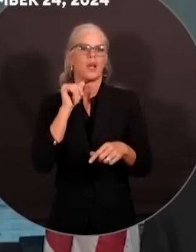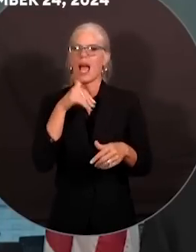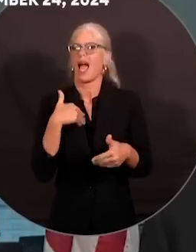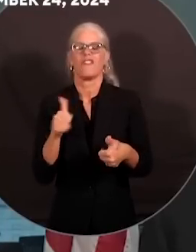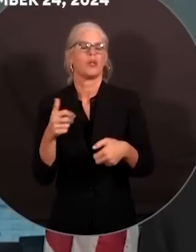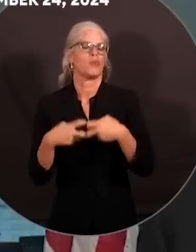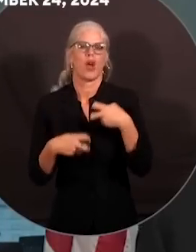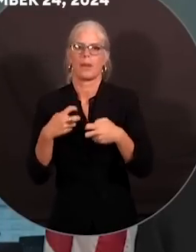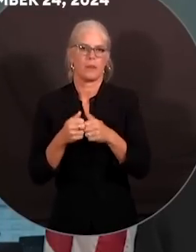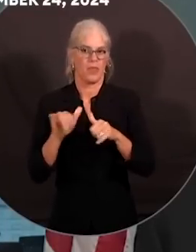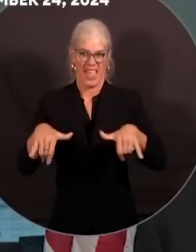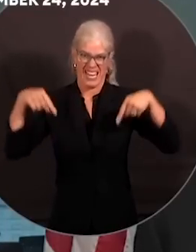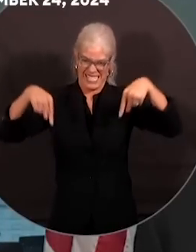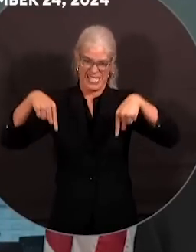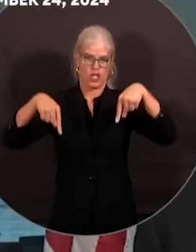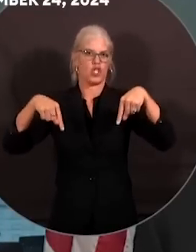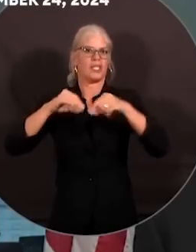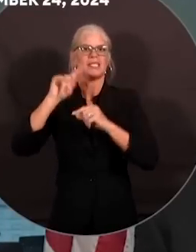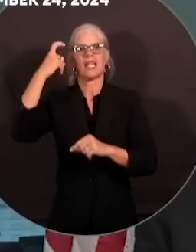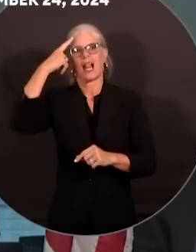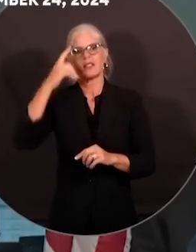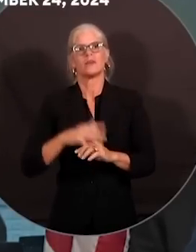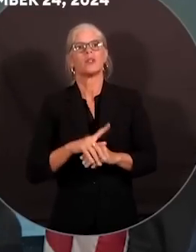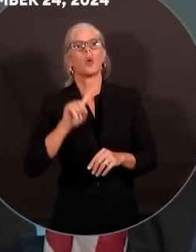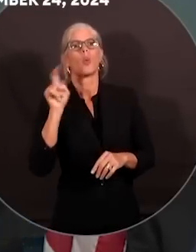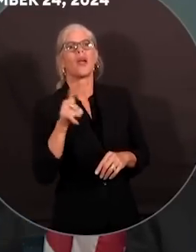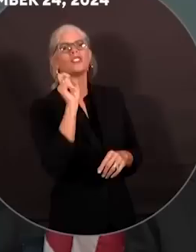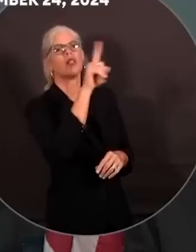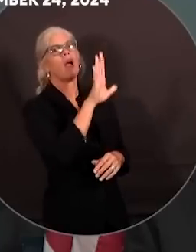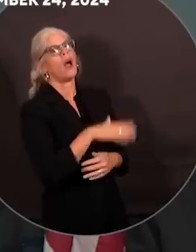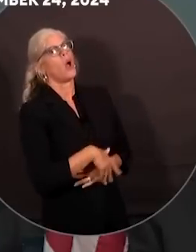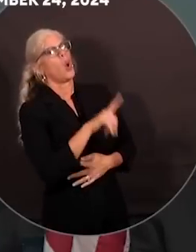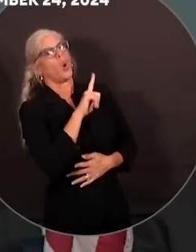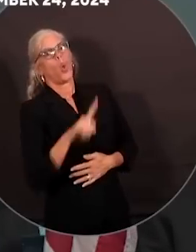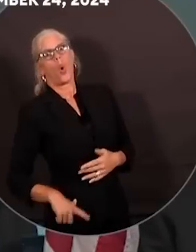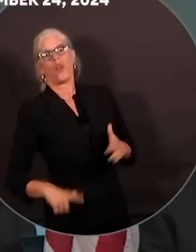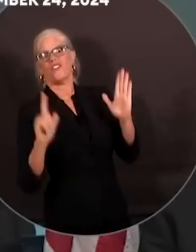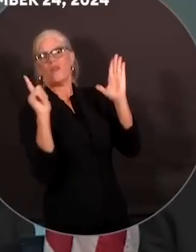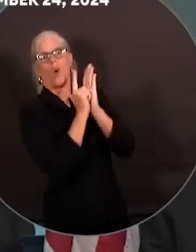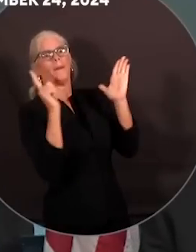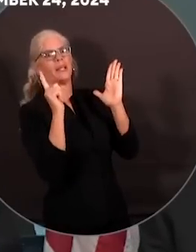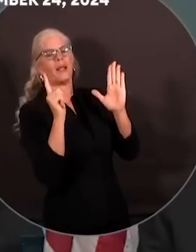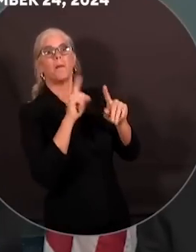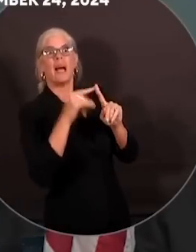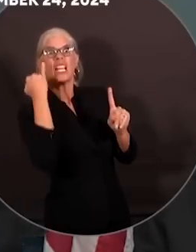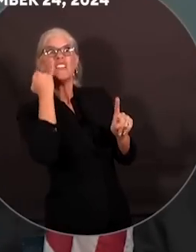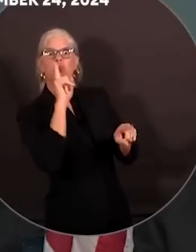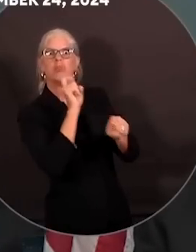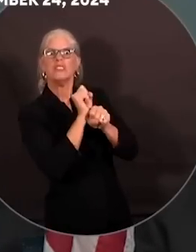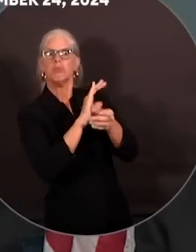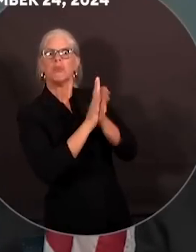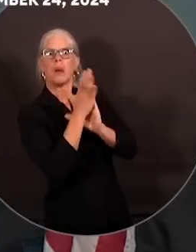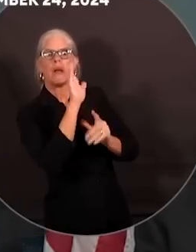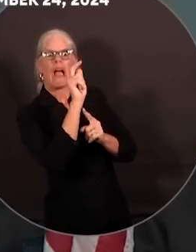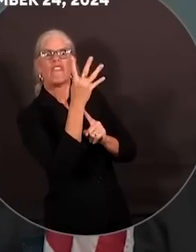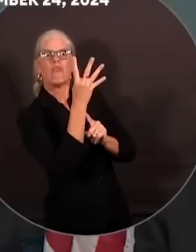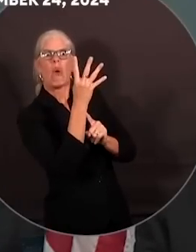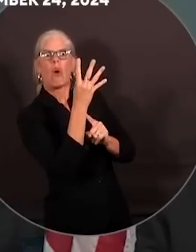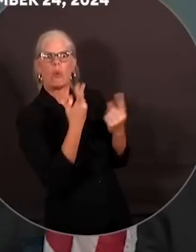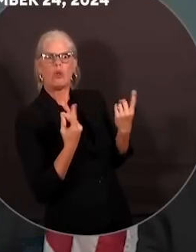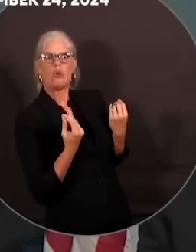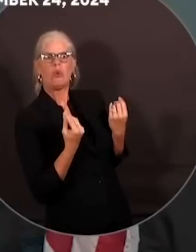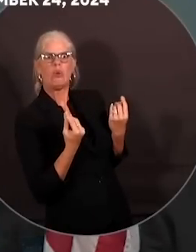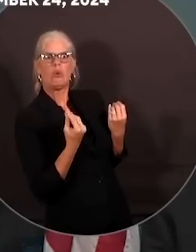Yes? Lord forbid, but if this storm does strike as a Category 4, what kind of considerations are you making for the state's property insurance